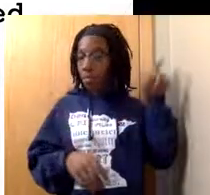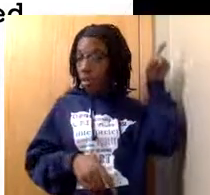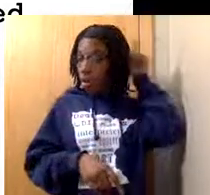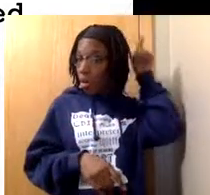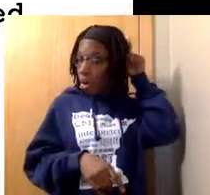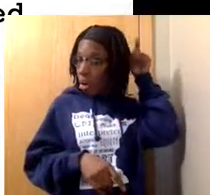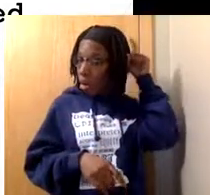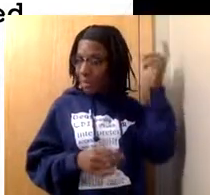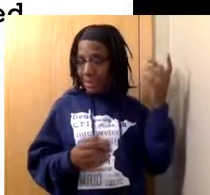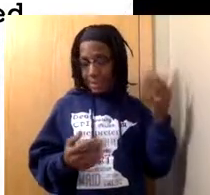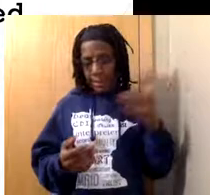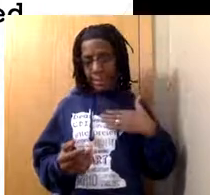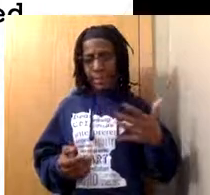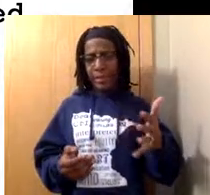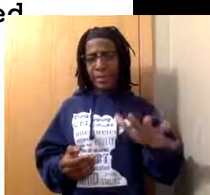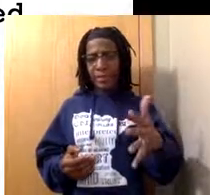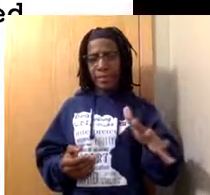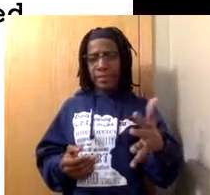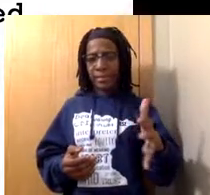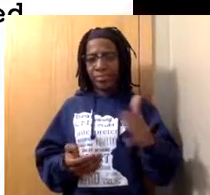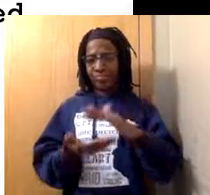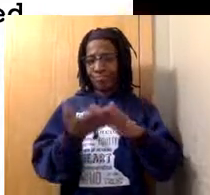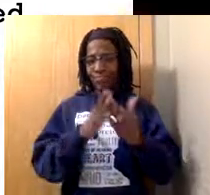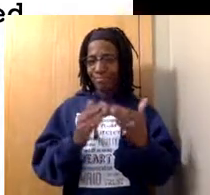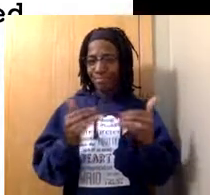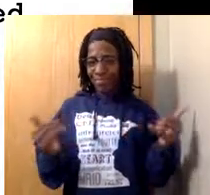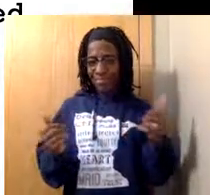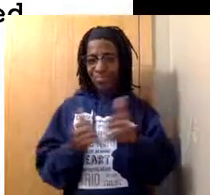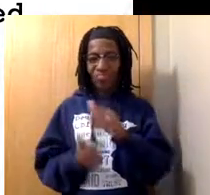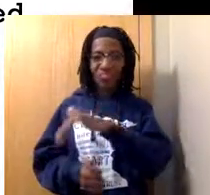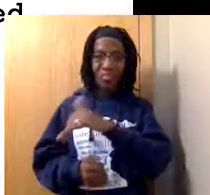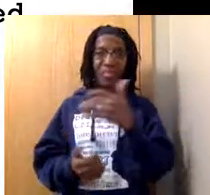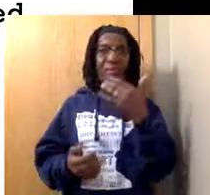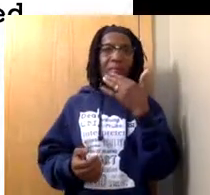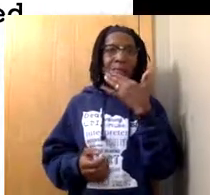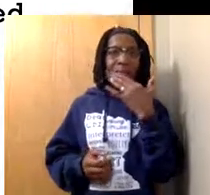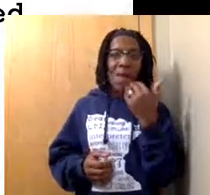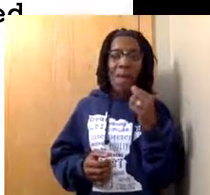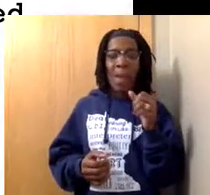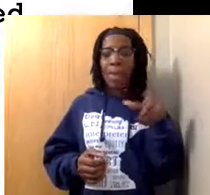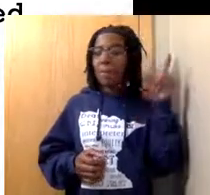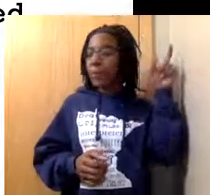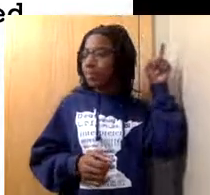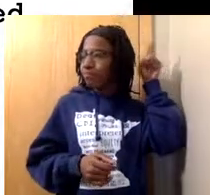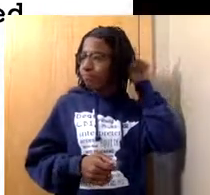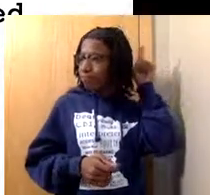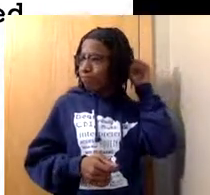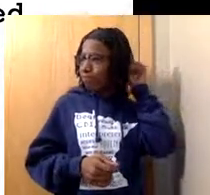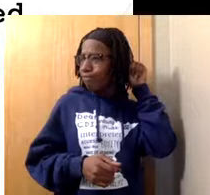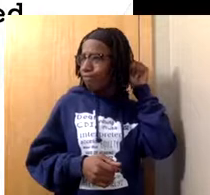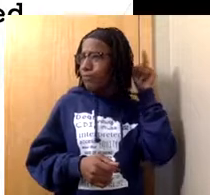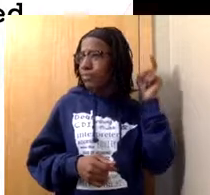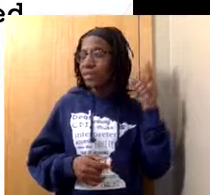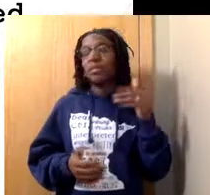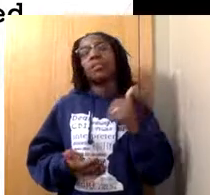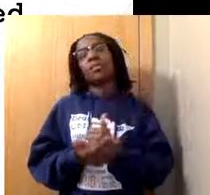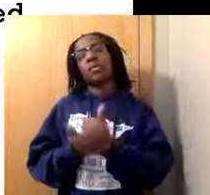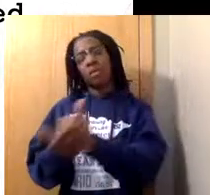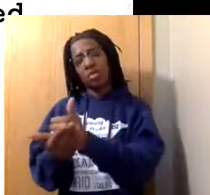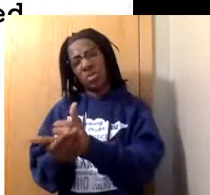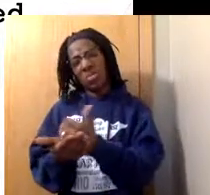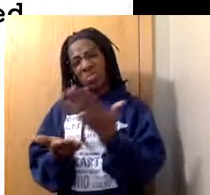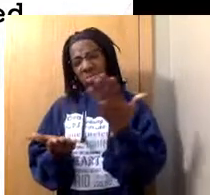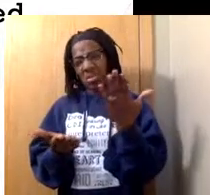like maybe in between the line with that. Cochlear implants help to a